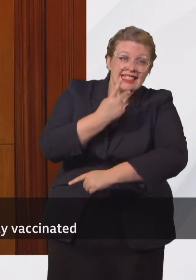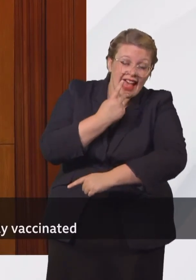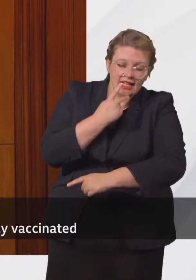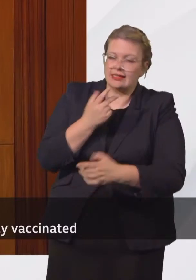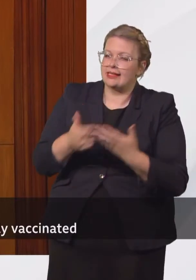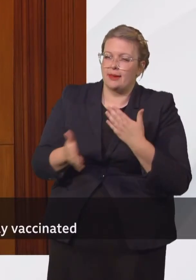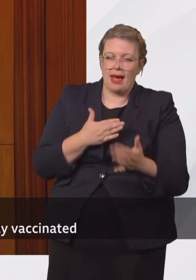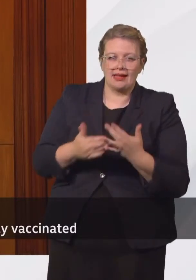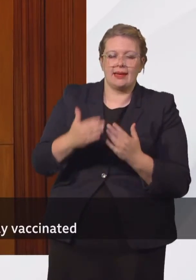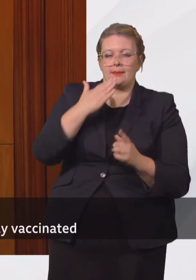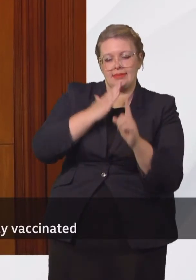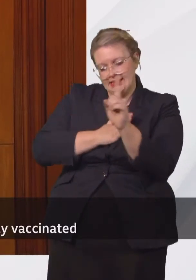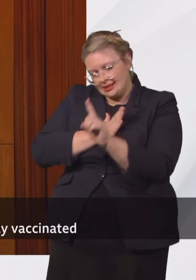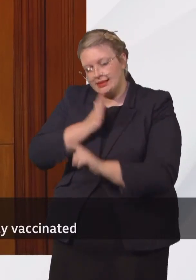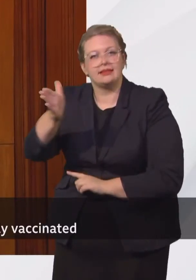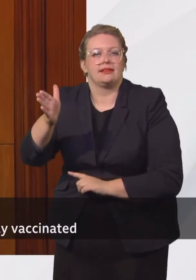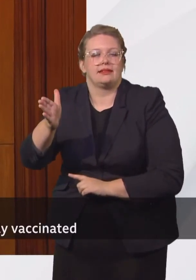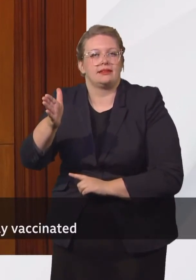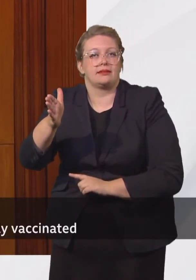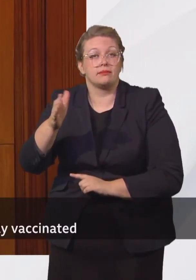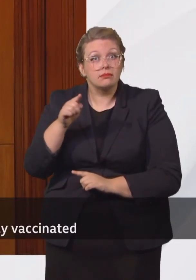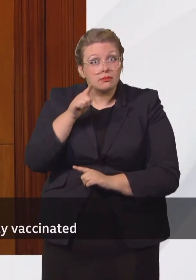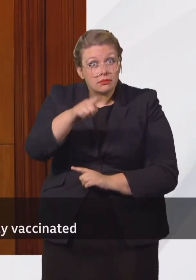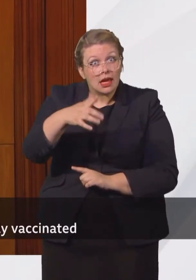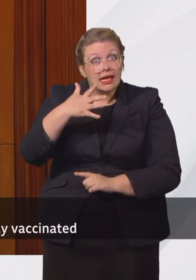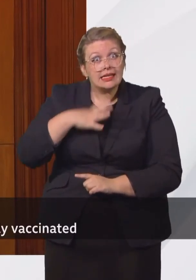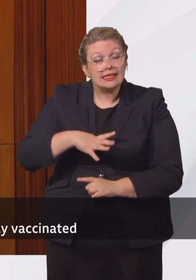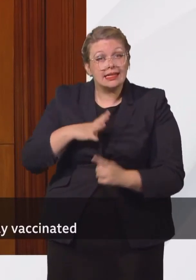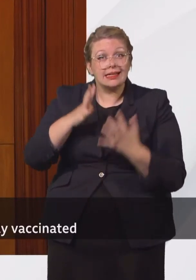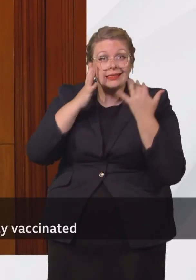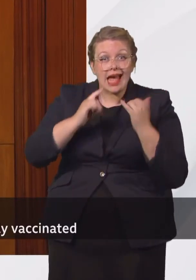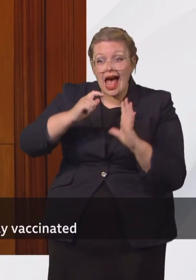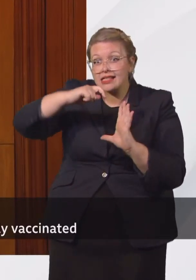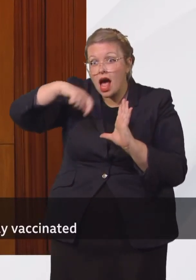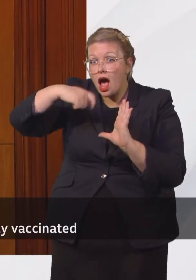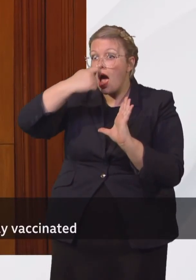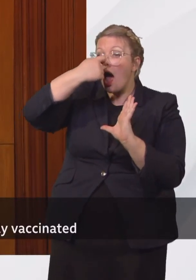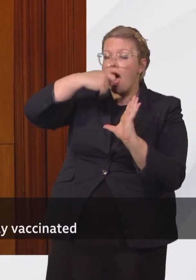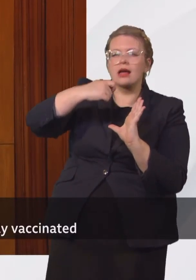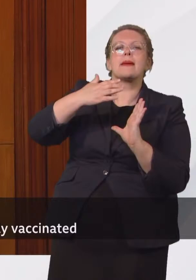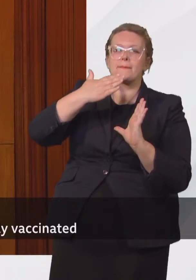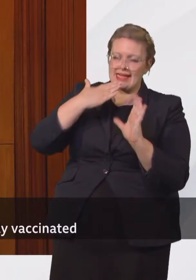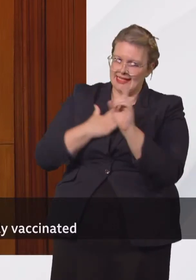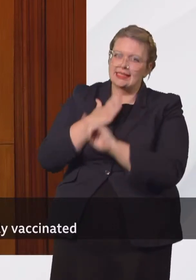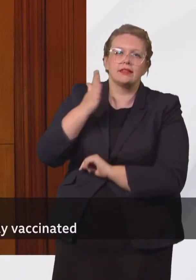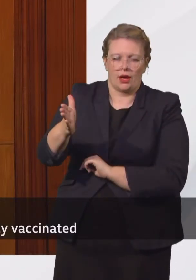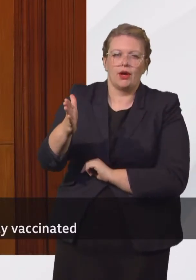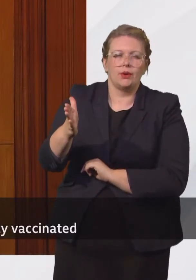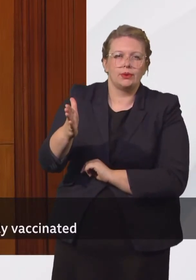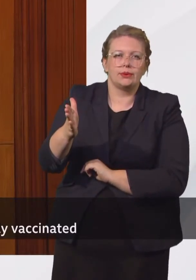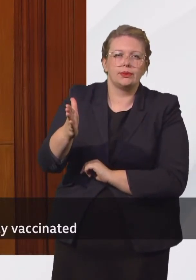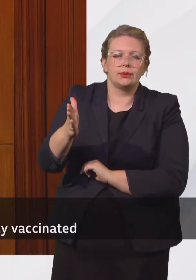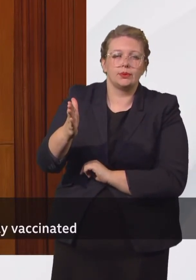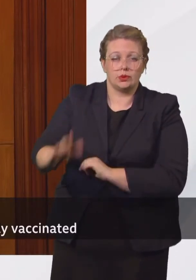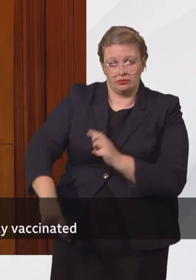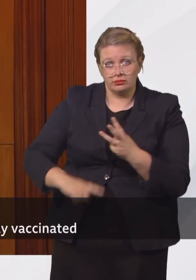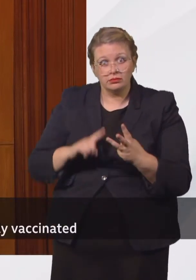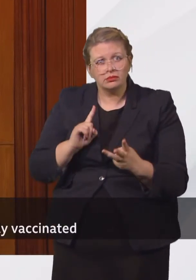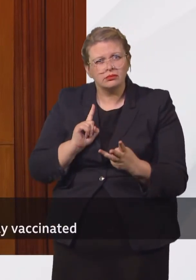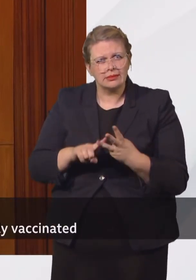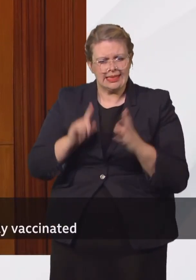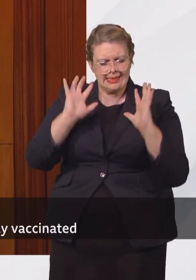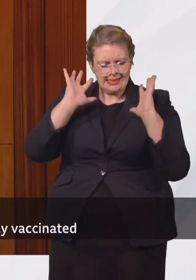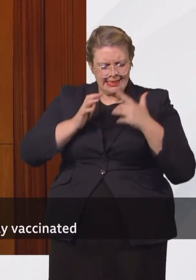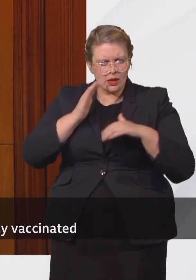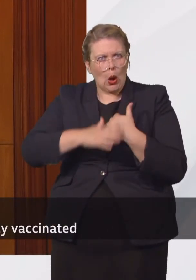forward. If you need to get a test or you're asked to get a test, please come forward. And if you have a health